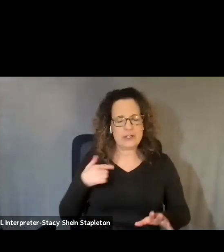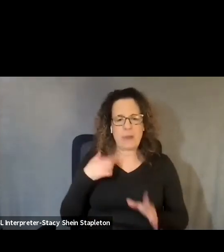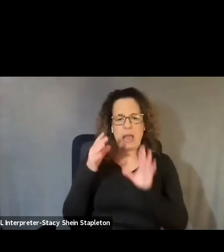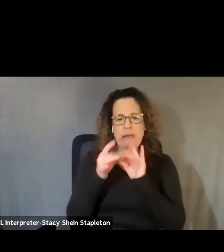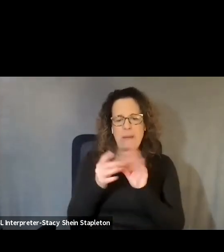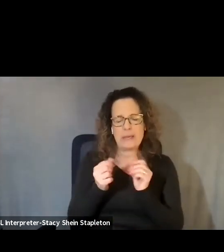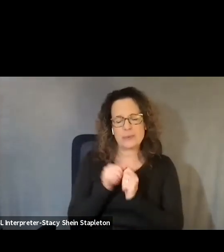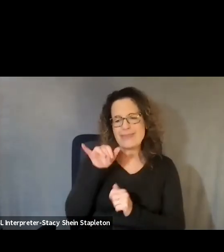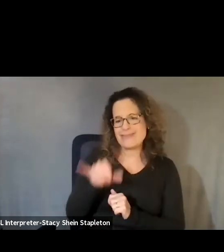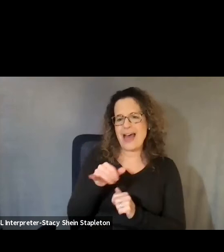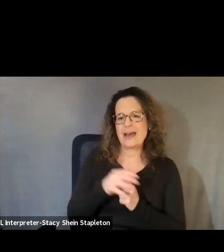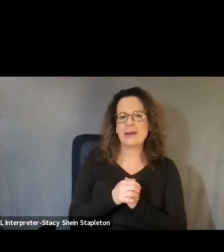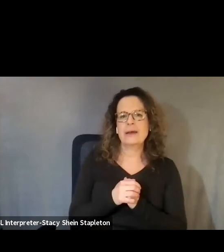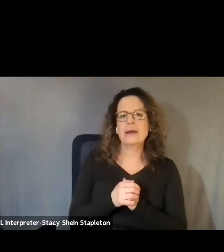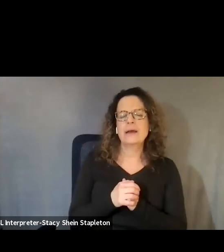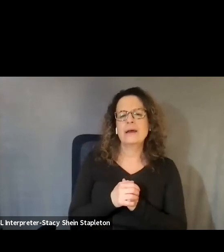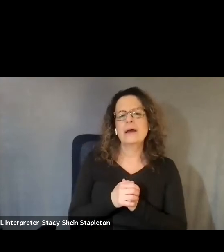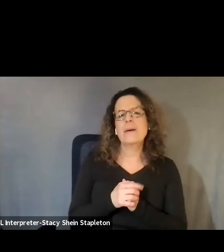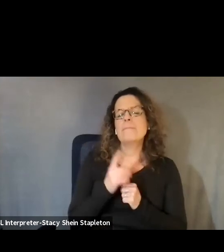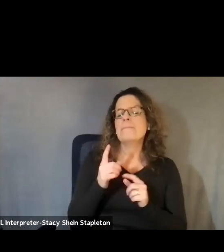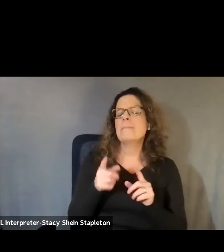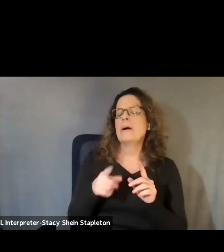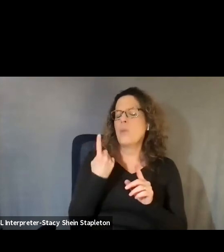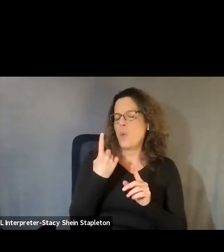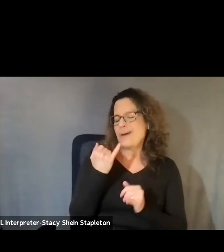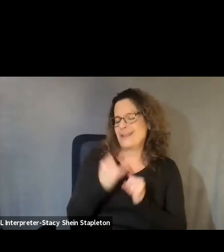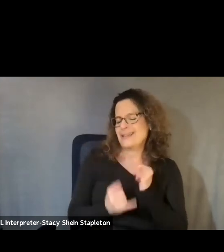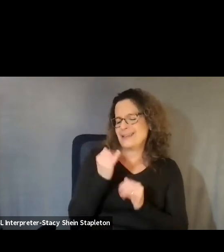with that after one more minute. I do want to mention